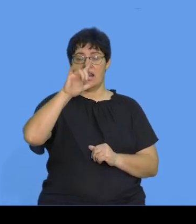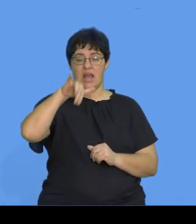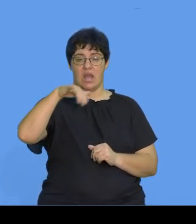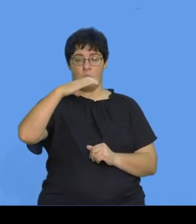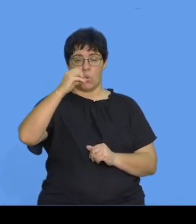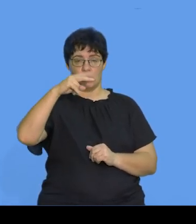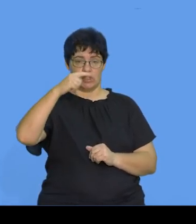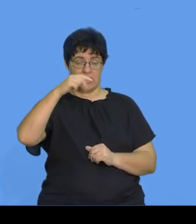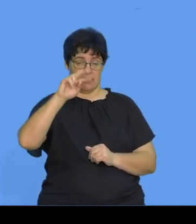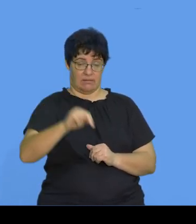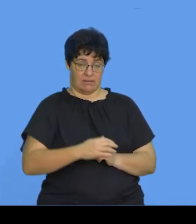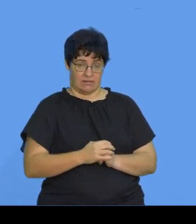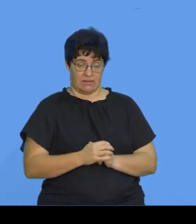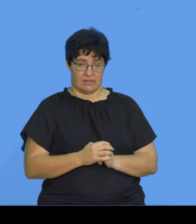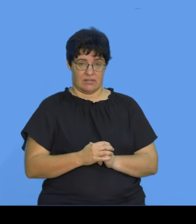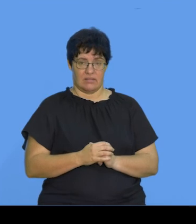glycogen,